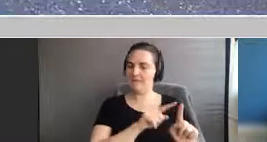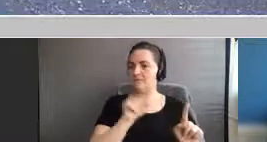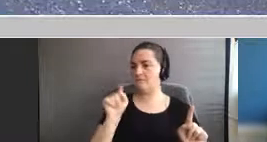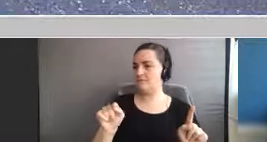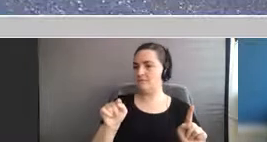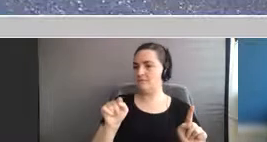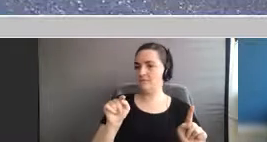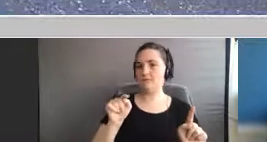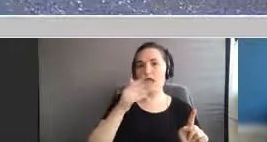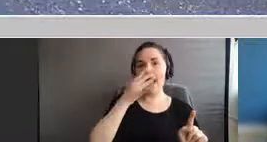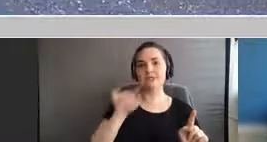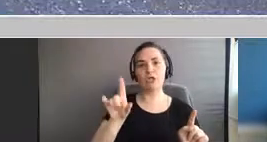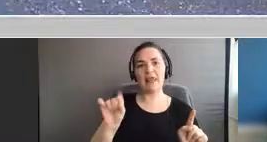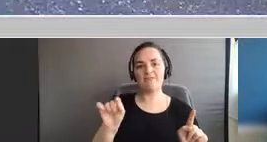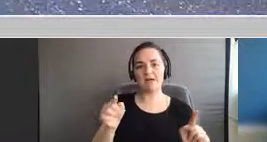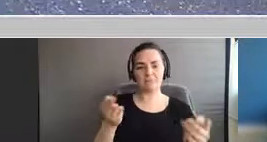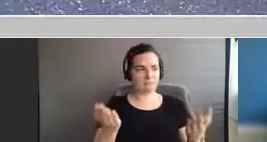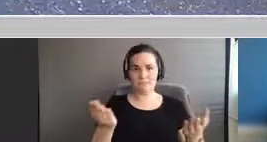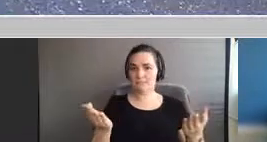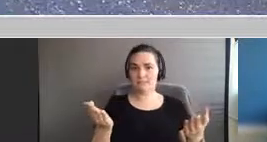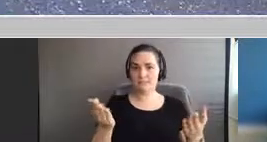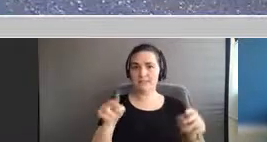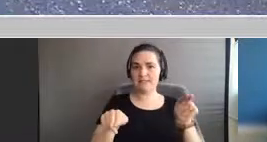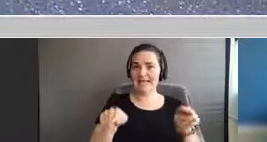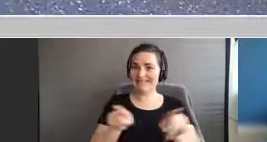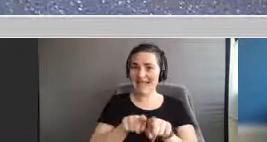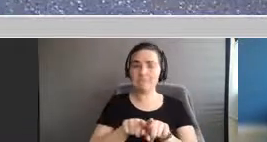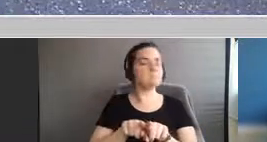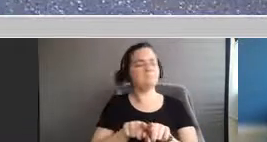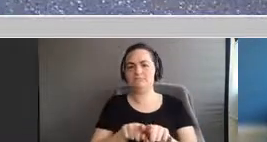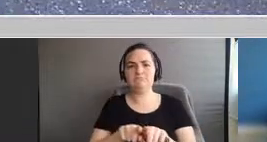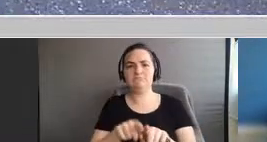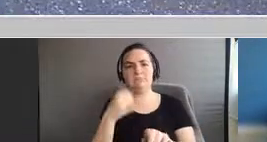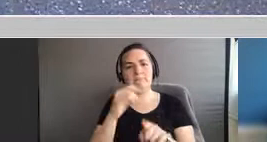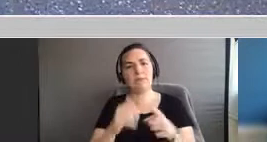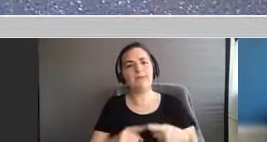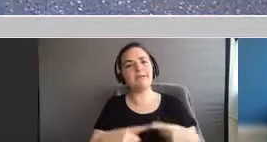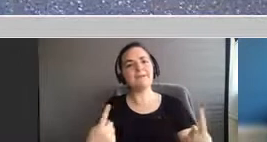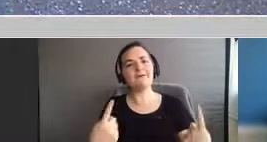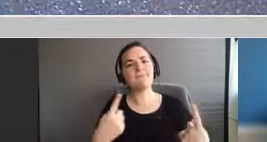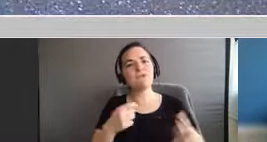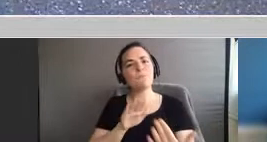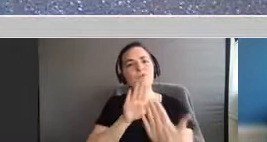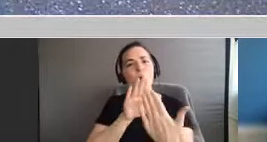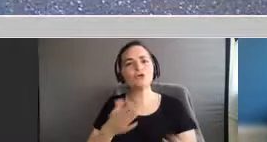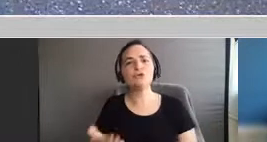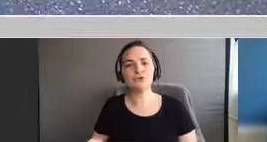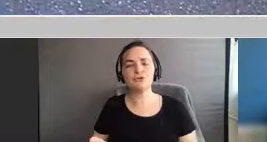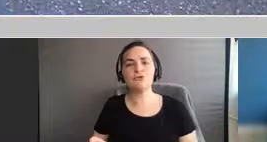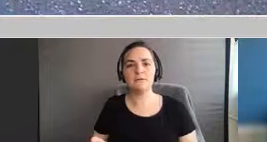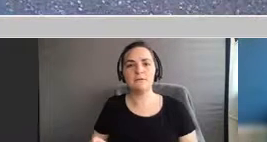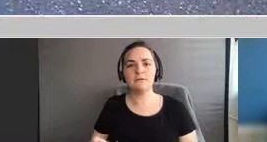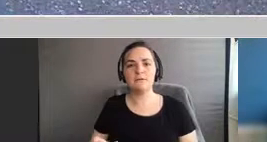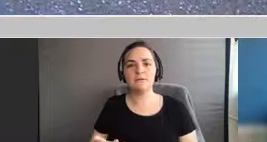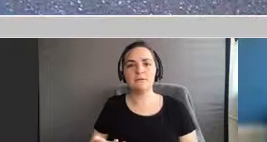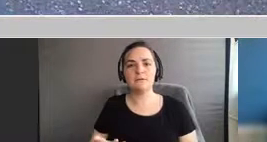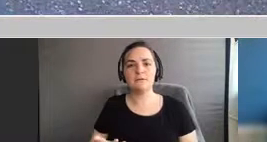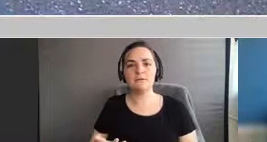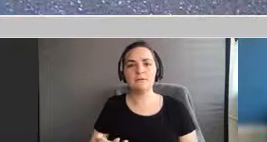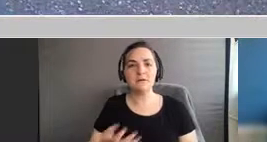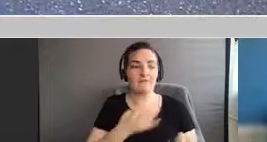child aged 11. You might use a different set of approaches with a 4-year-old to the approaches that you might use